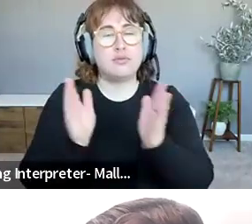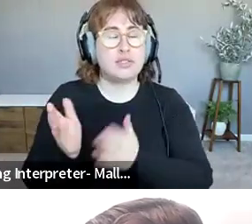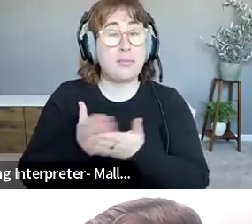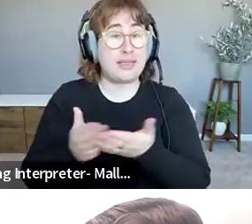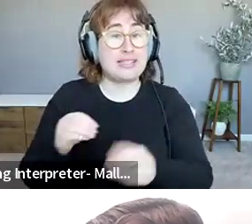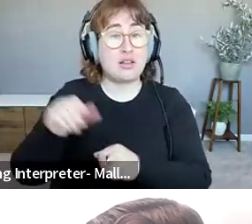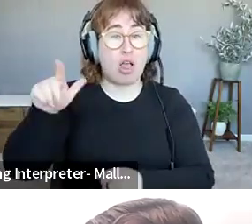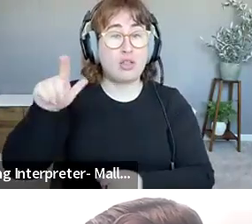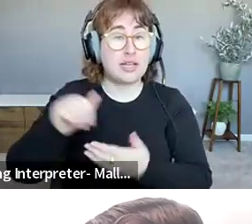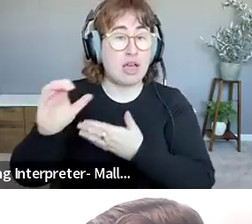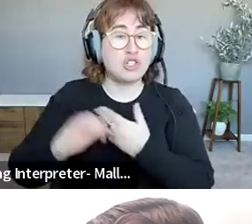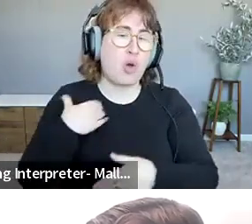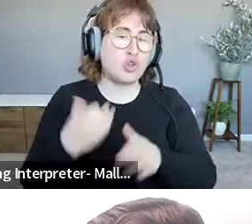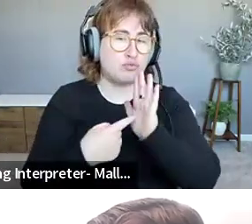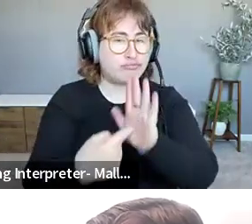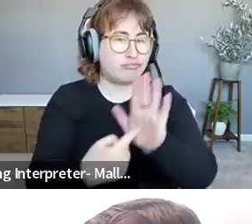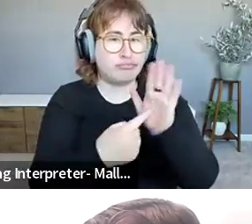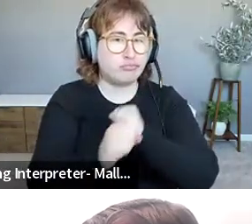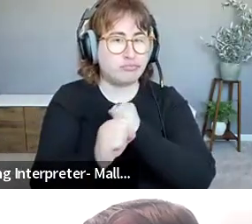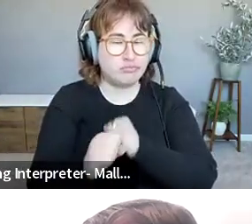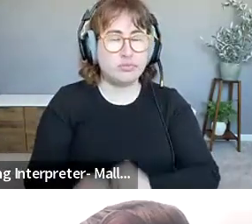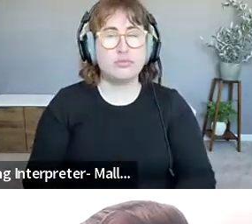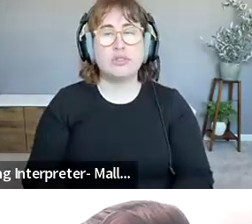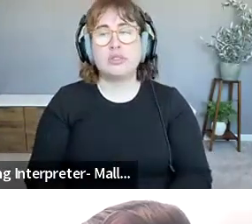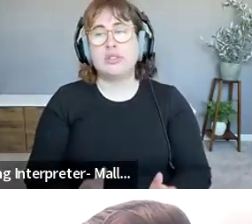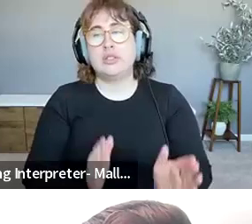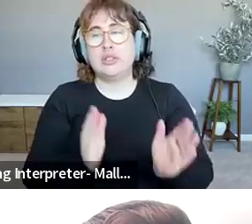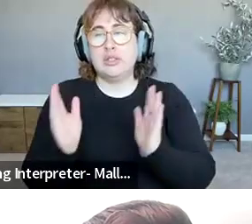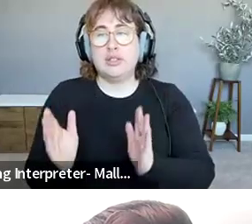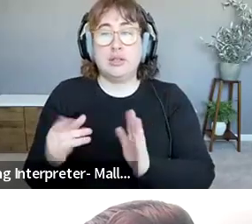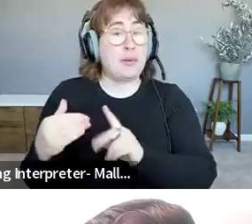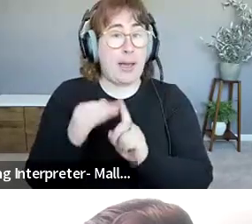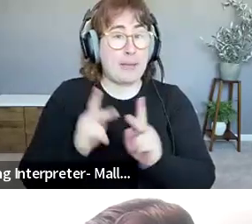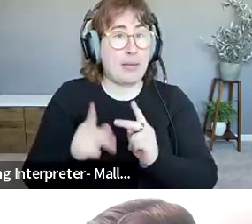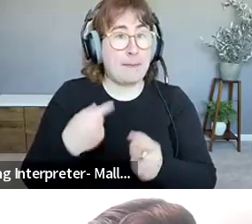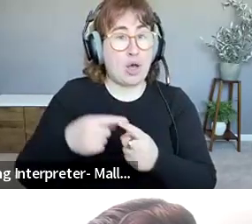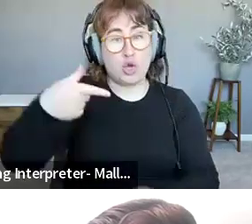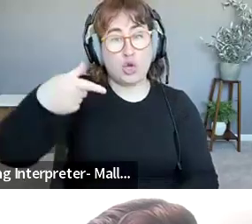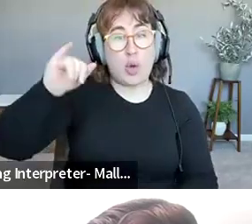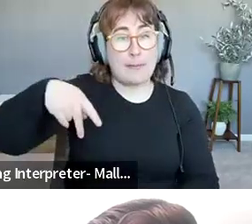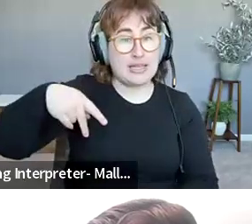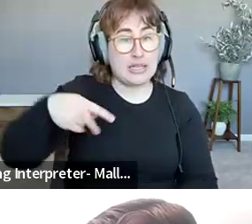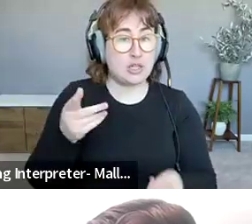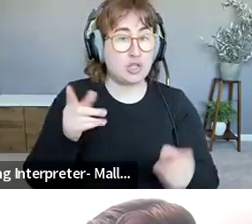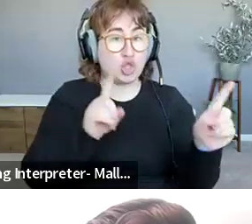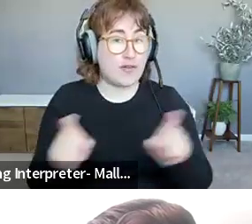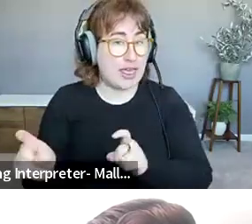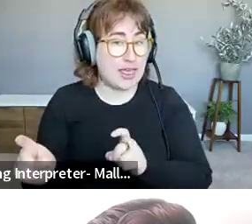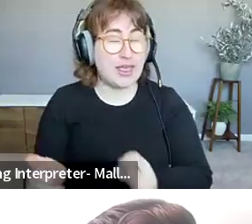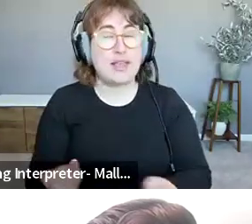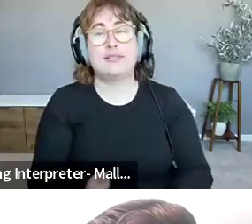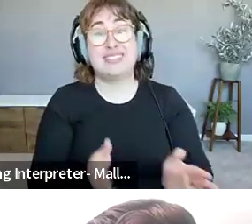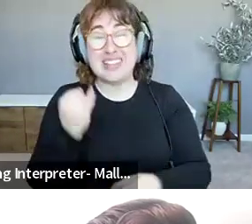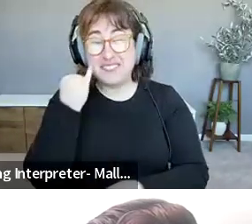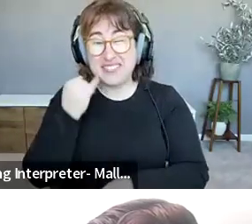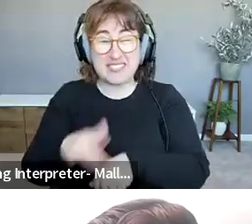Alta events calendar that we want to promote. Um, we want to remind folks about the QIP surveys. And if we have